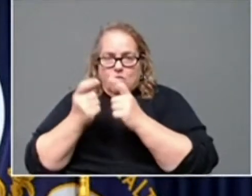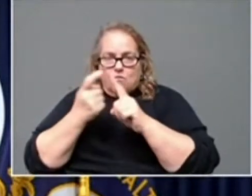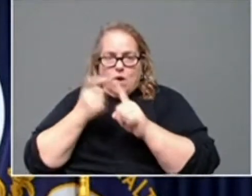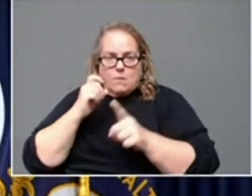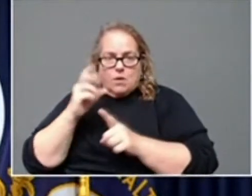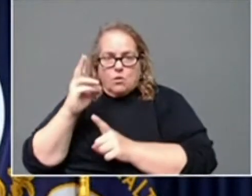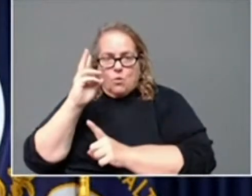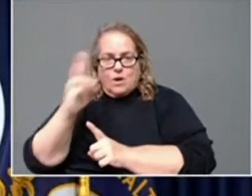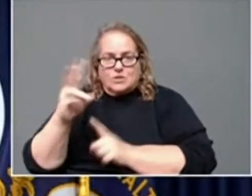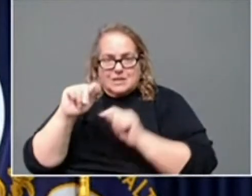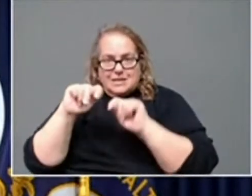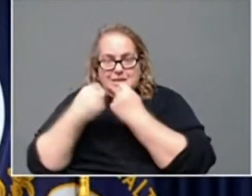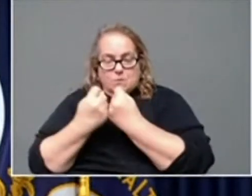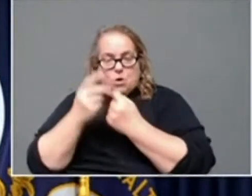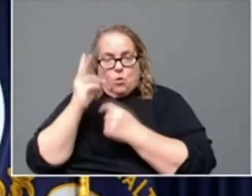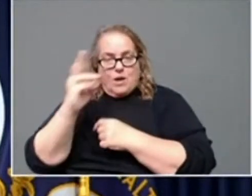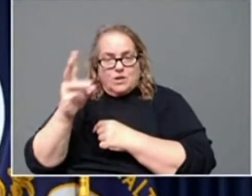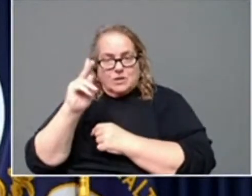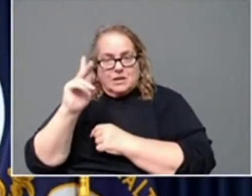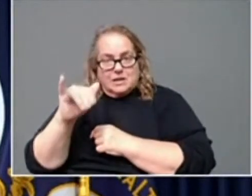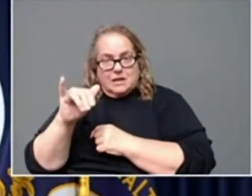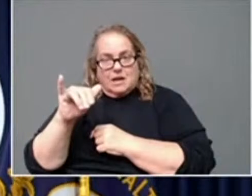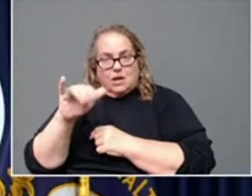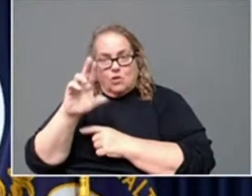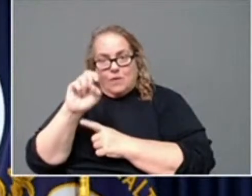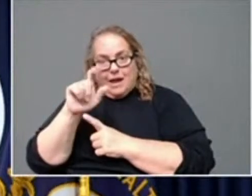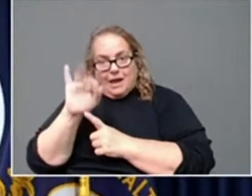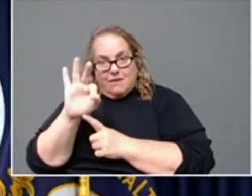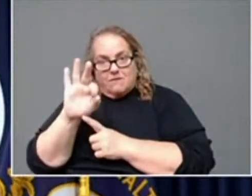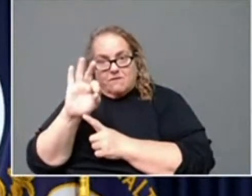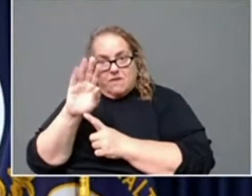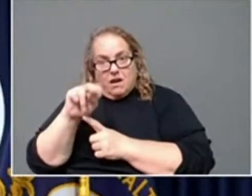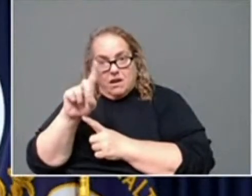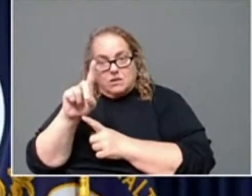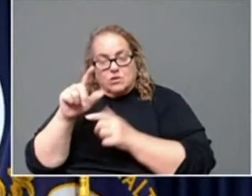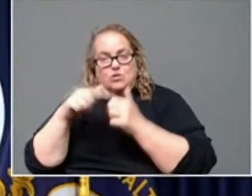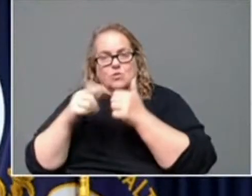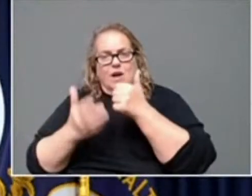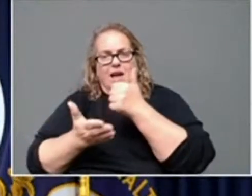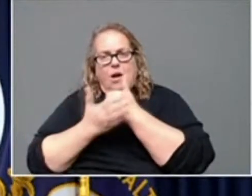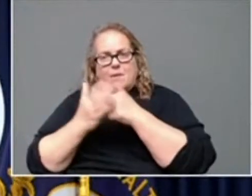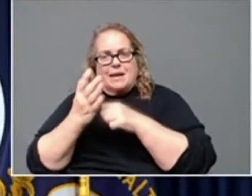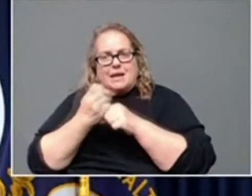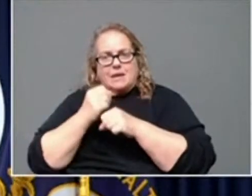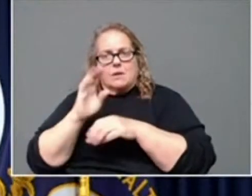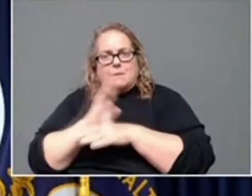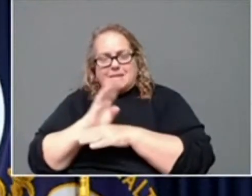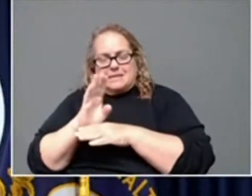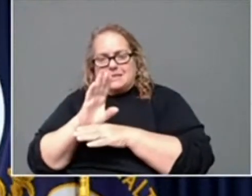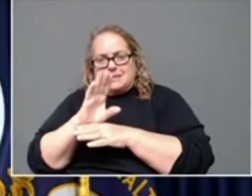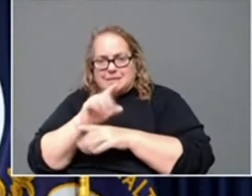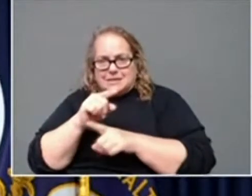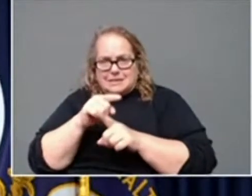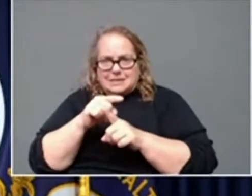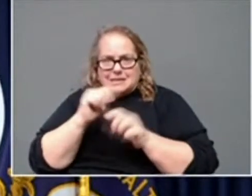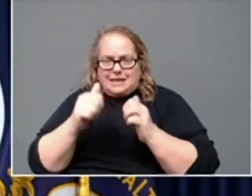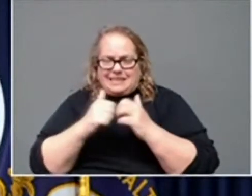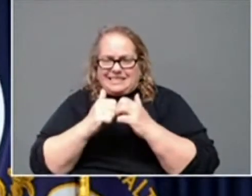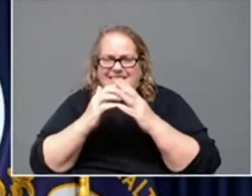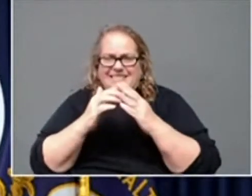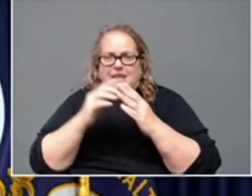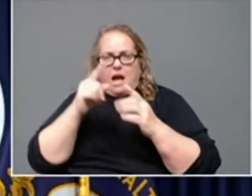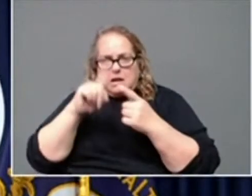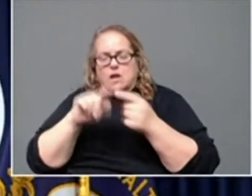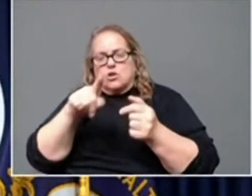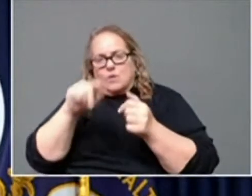Team Western Kentucky Relief Fund about helping to get them by until they can open their doors